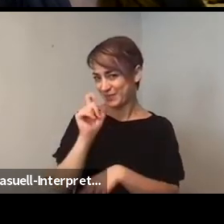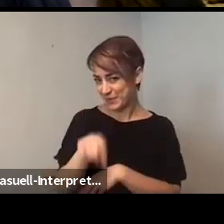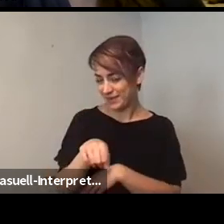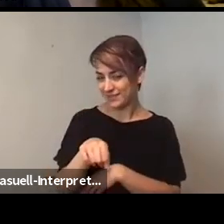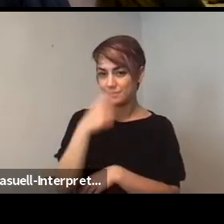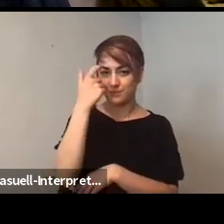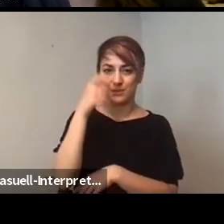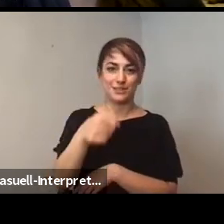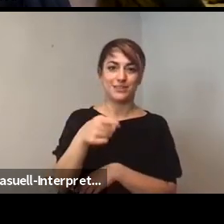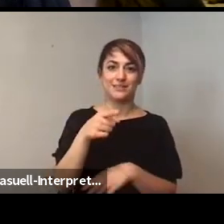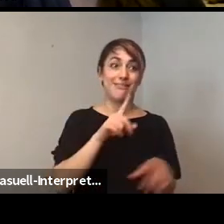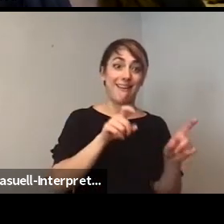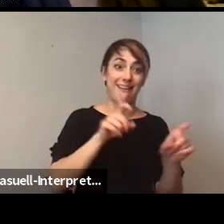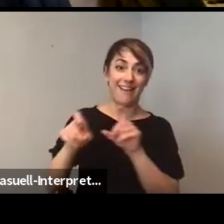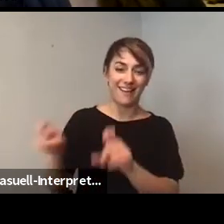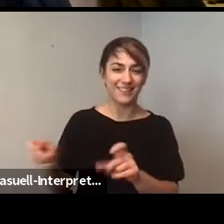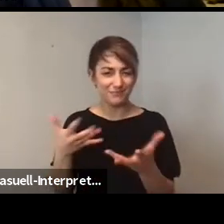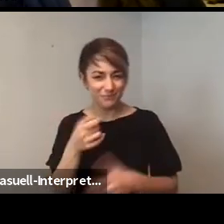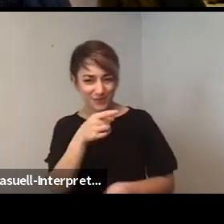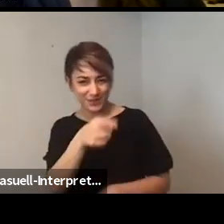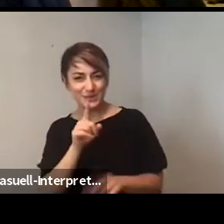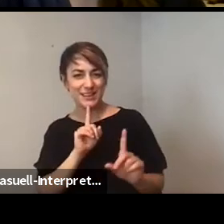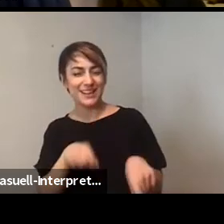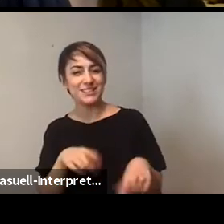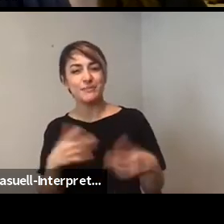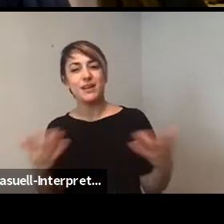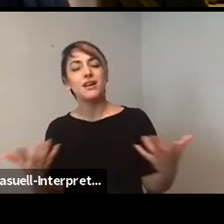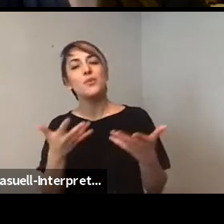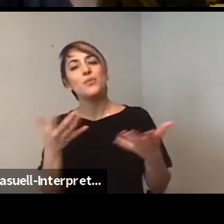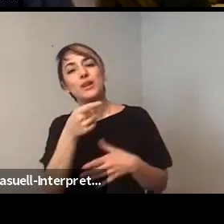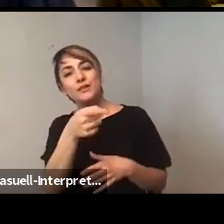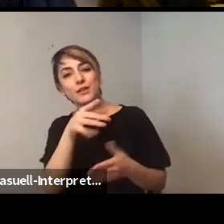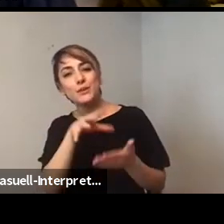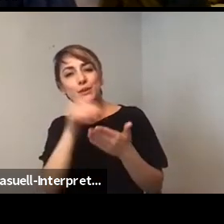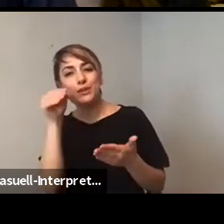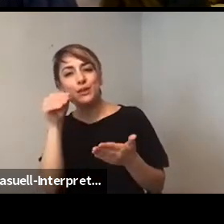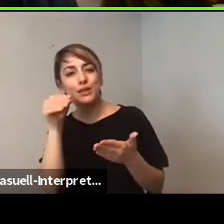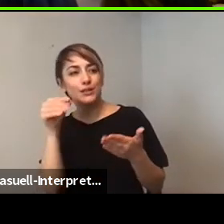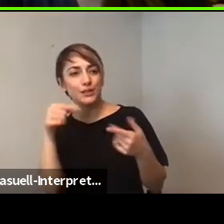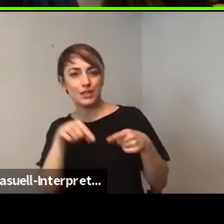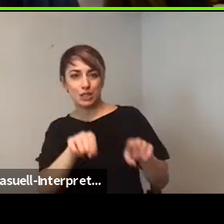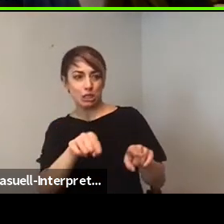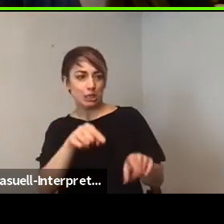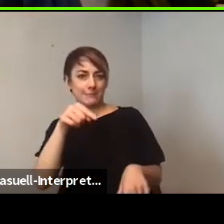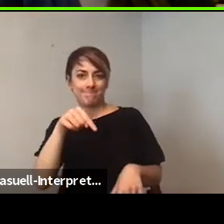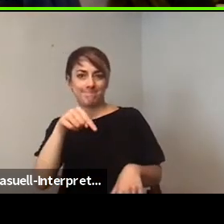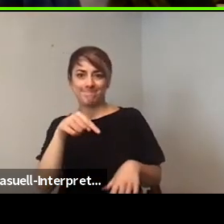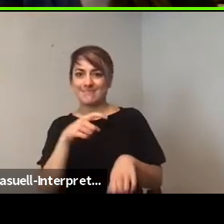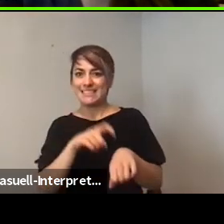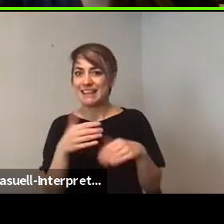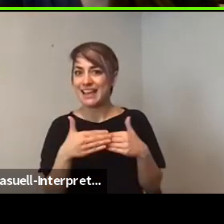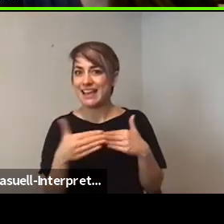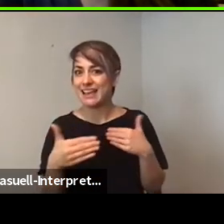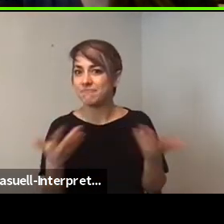take forward from this time and this pandemic. Abhavit? Thank you very much. I